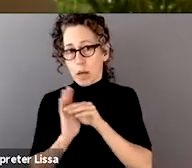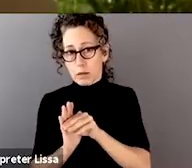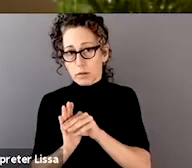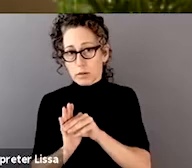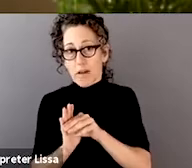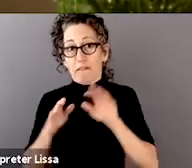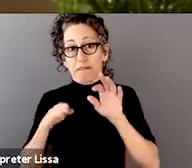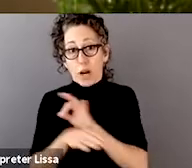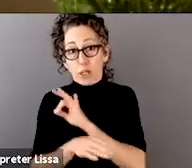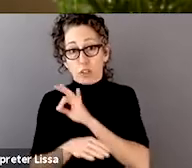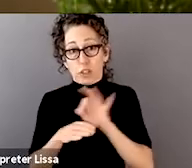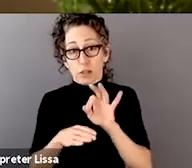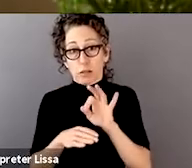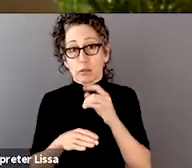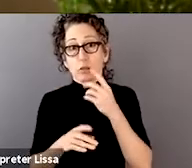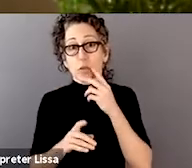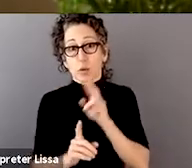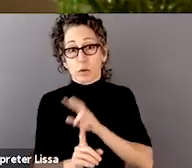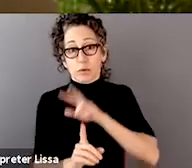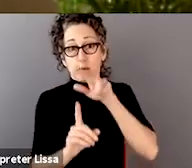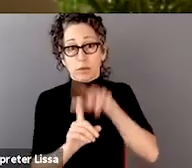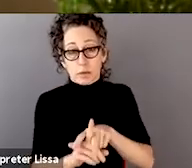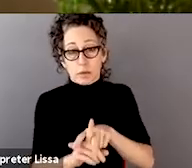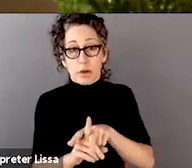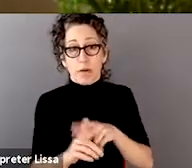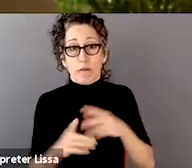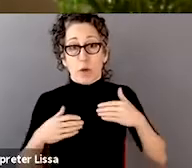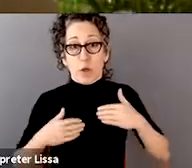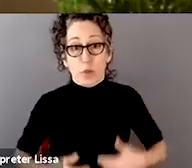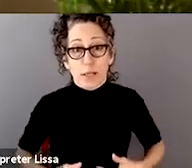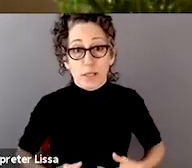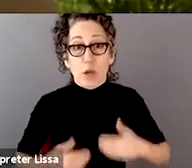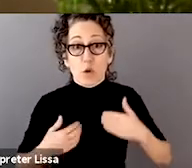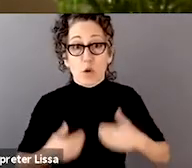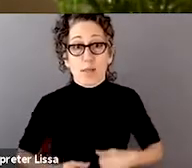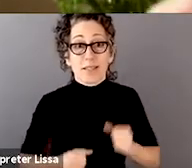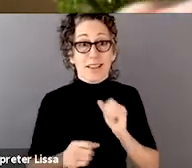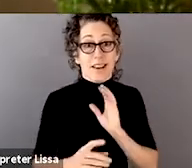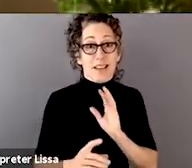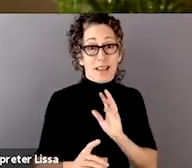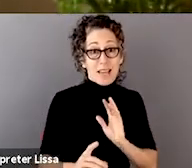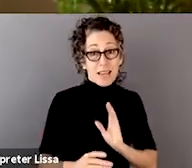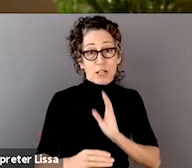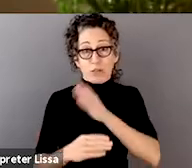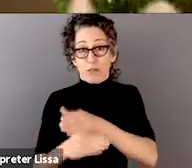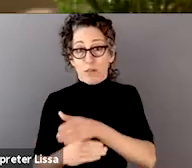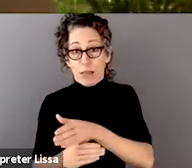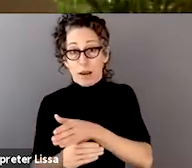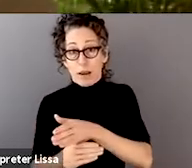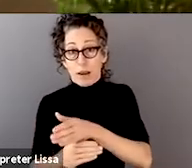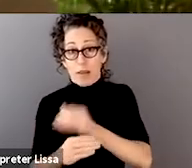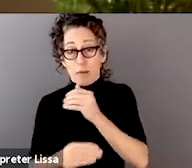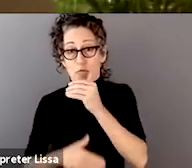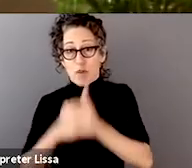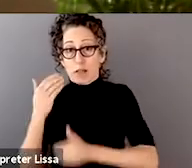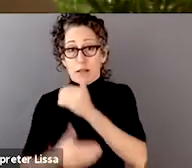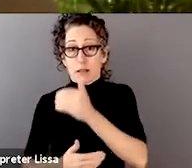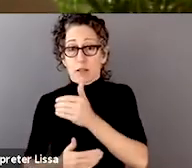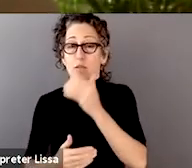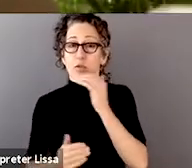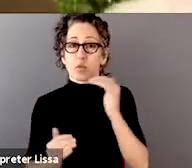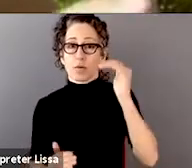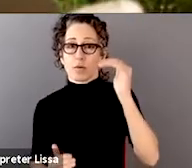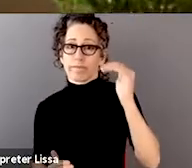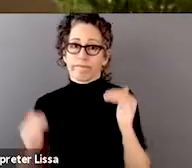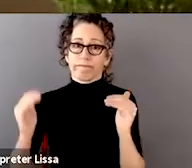can potentially intervene and detect any harmful biases or undesirable biases in the models, right?